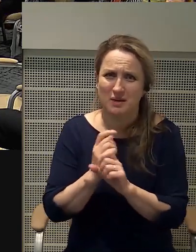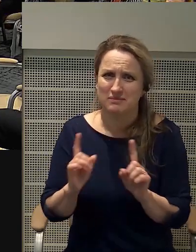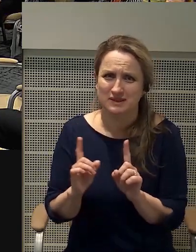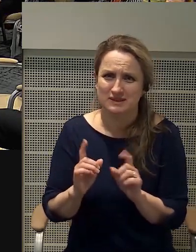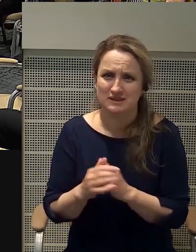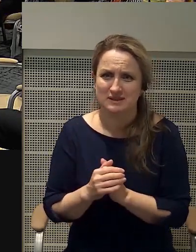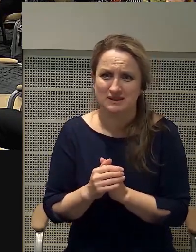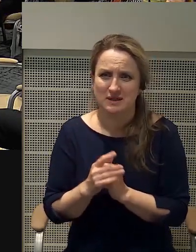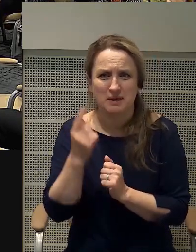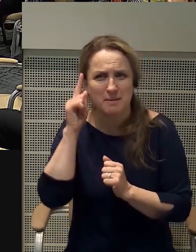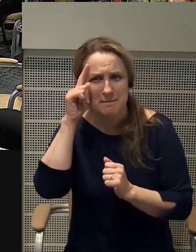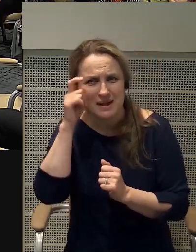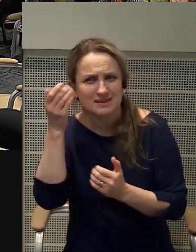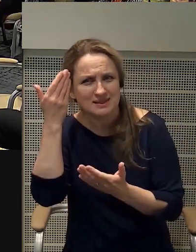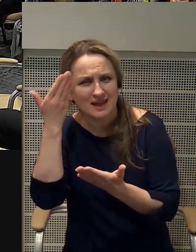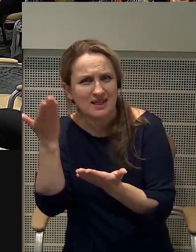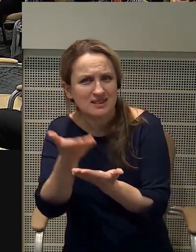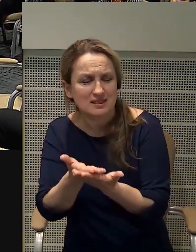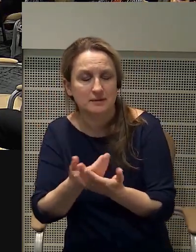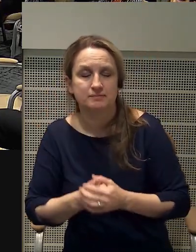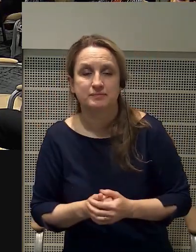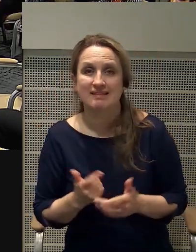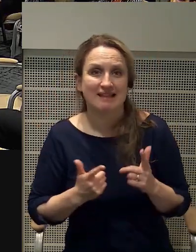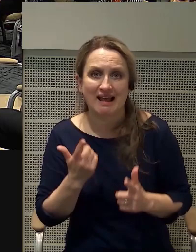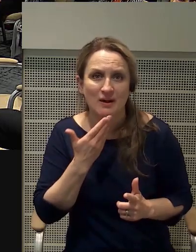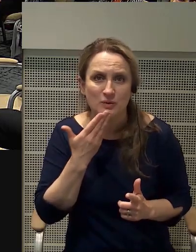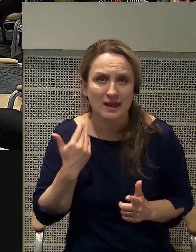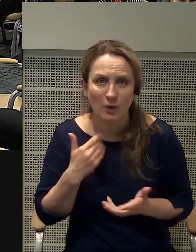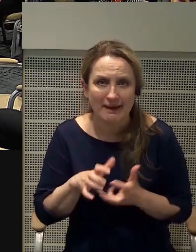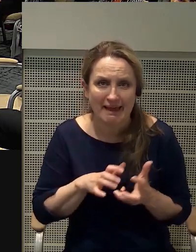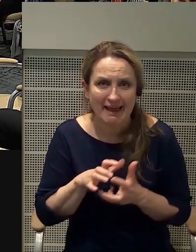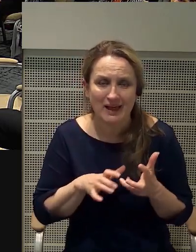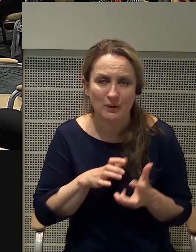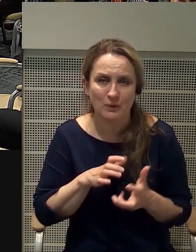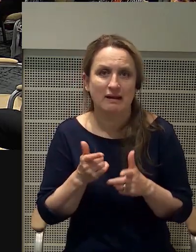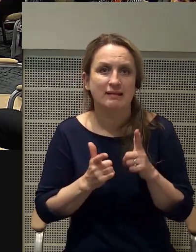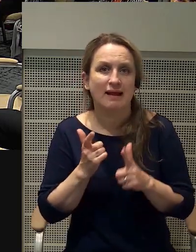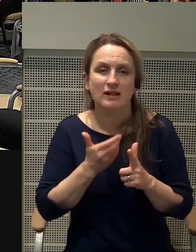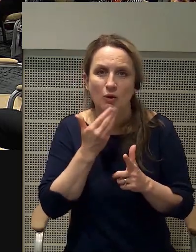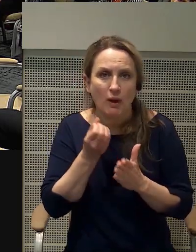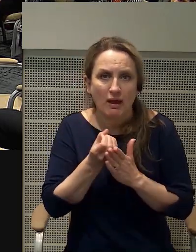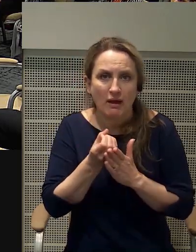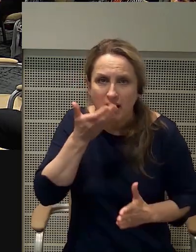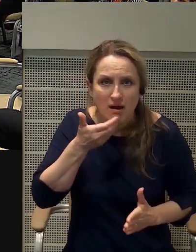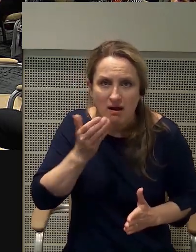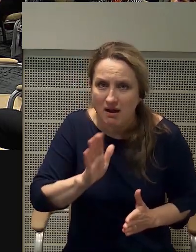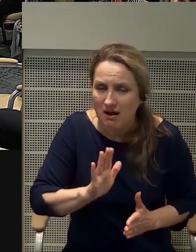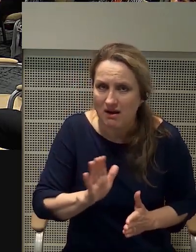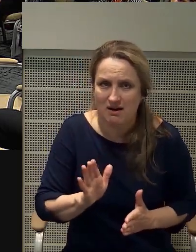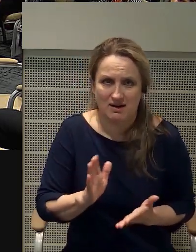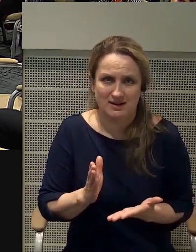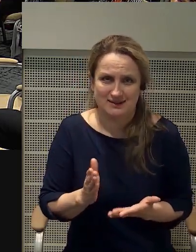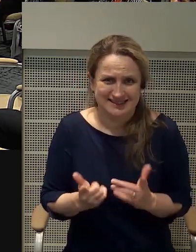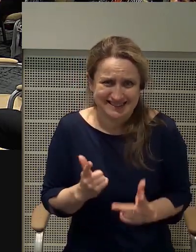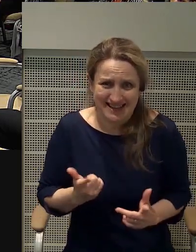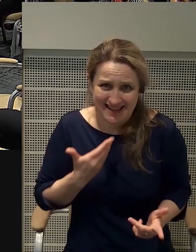not also, they're not expensive studies. The questionnaires are there, especially if it's academic research and not company research. Usually